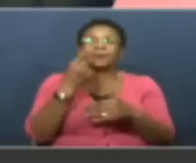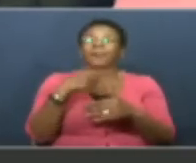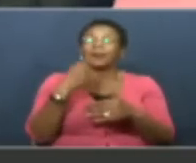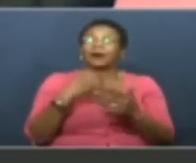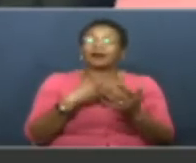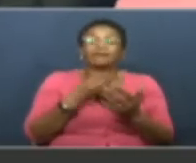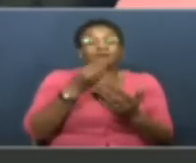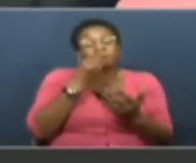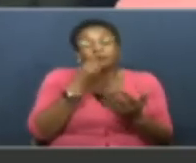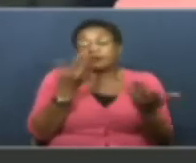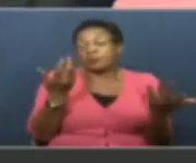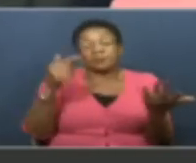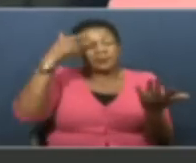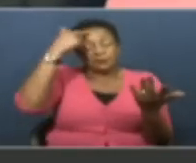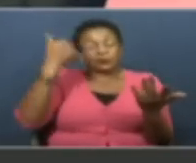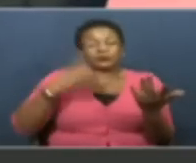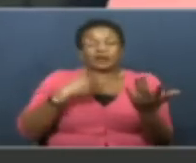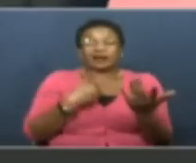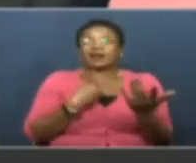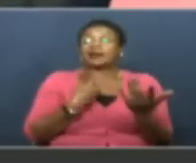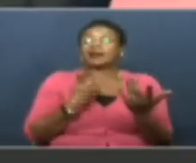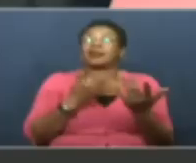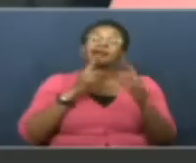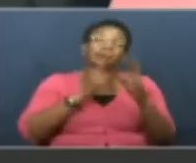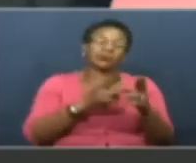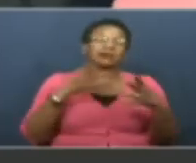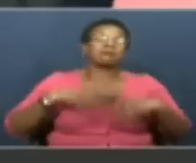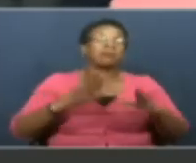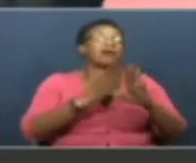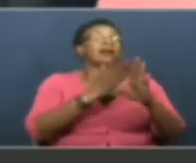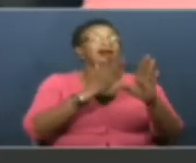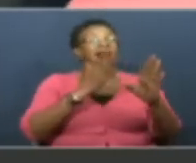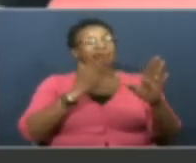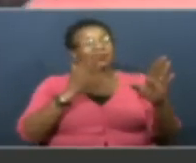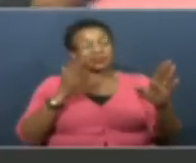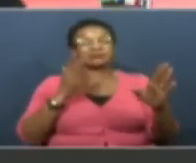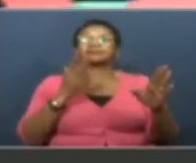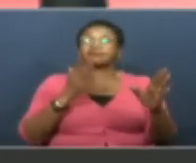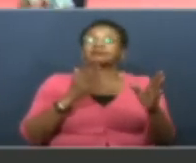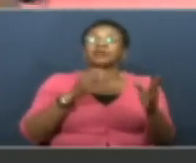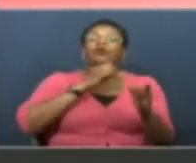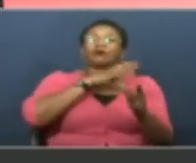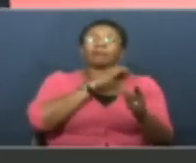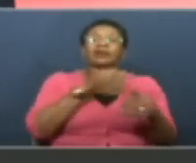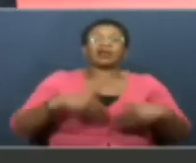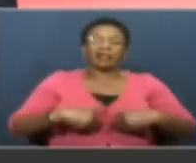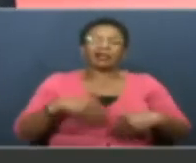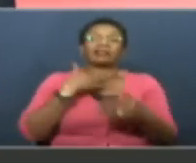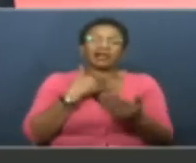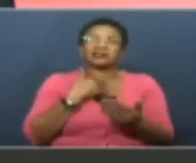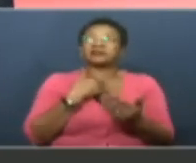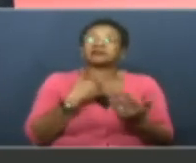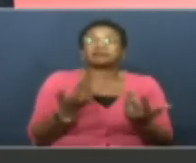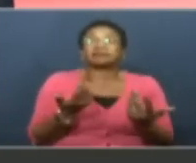food with him, because we heard in many reports, whilst people were queuing, waiting to vote, they were complaining of hunger and thirst. Yes. Because they queued